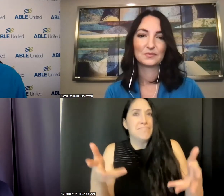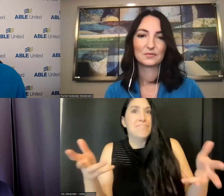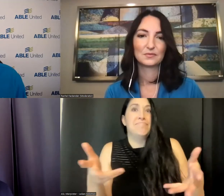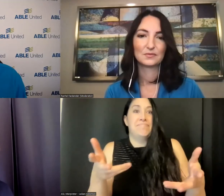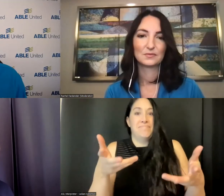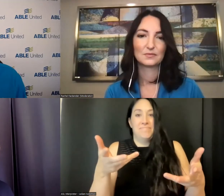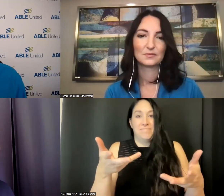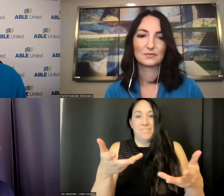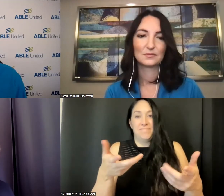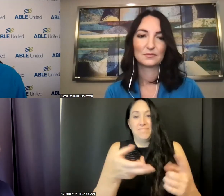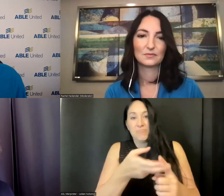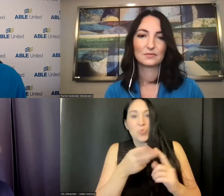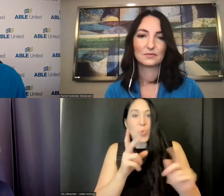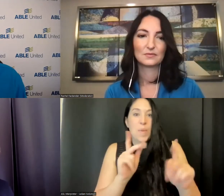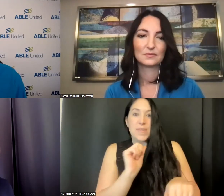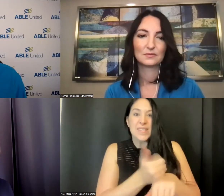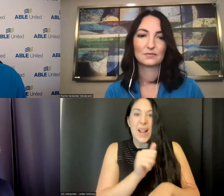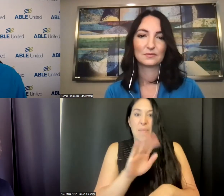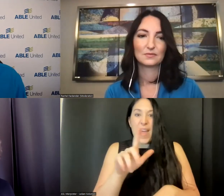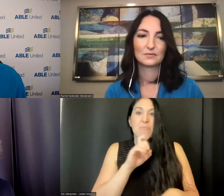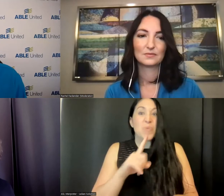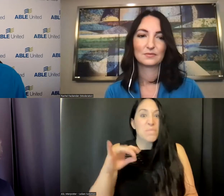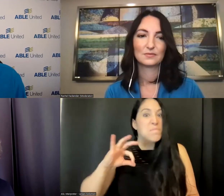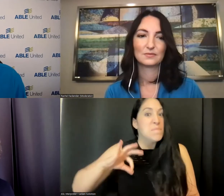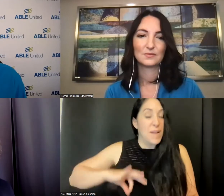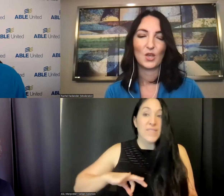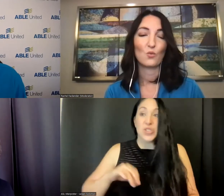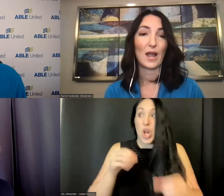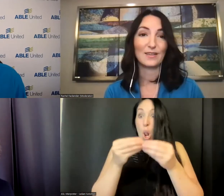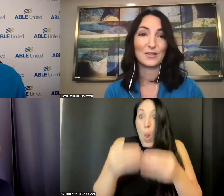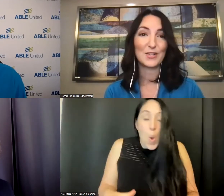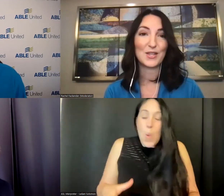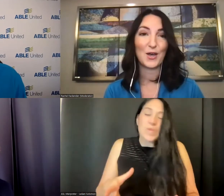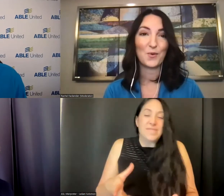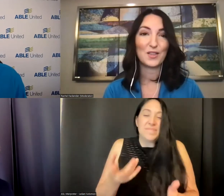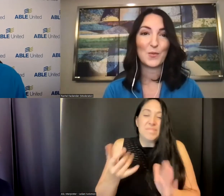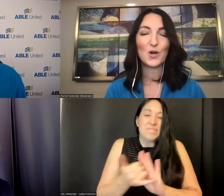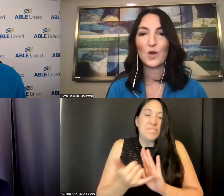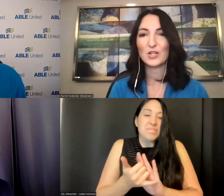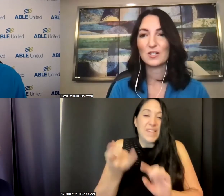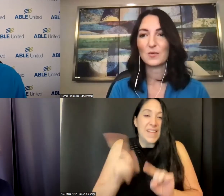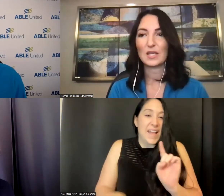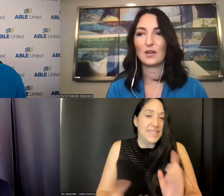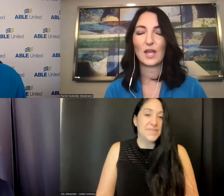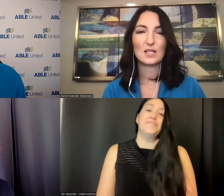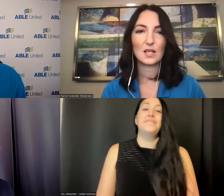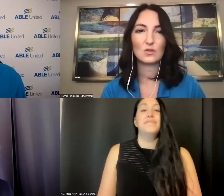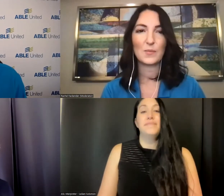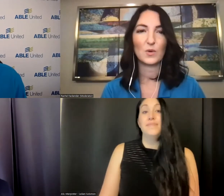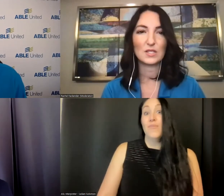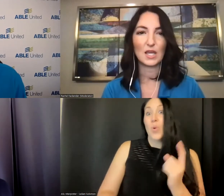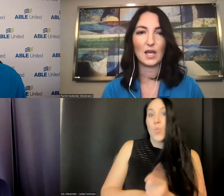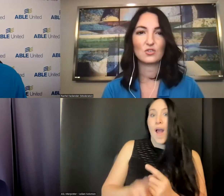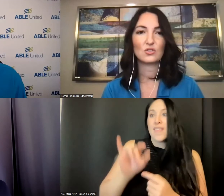not going to lose anything by opening it up. Right. That's one of the number one questions that we get. Okay, this sounds